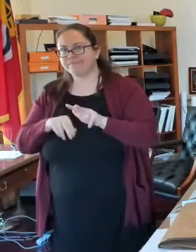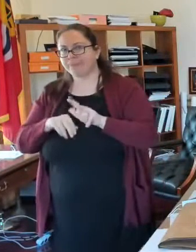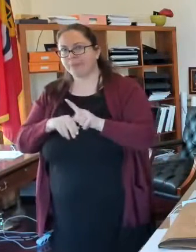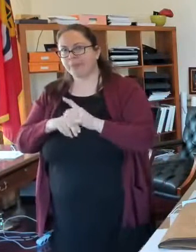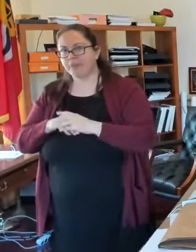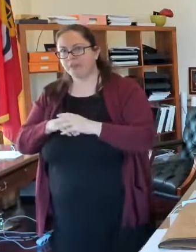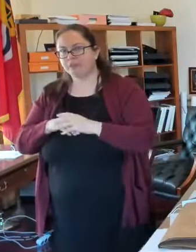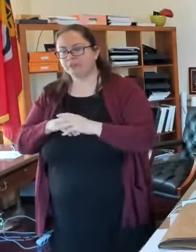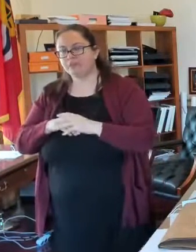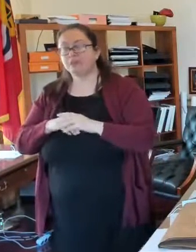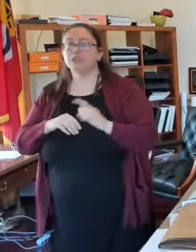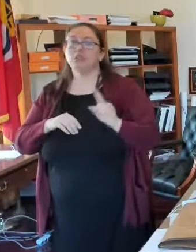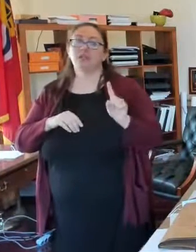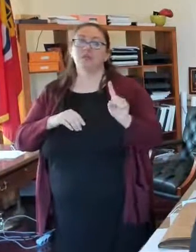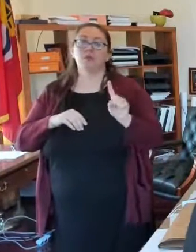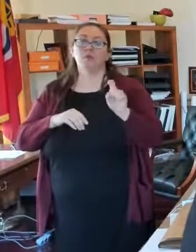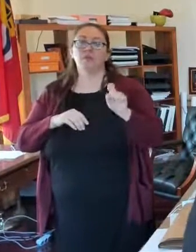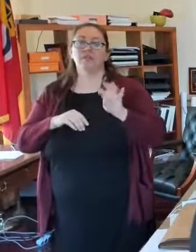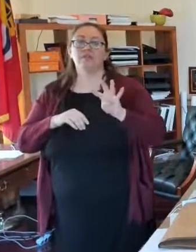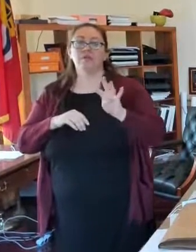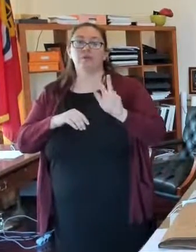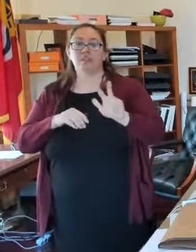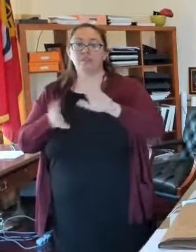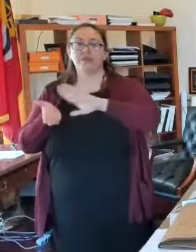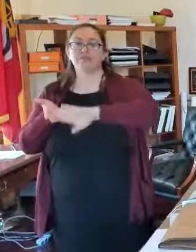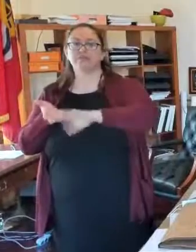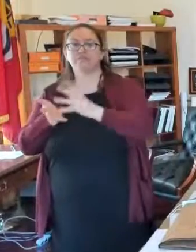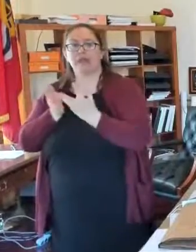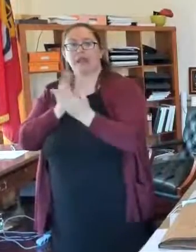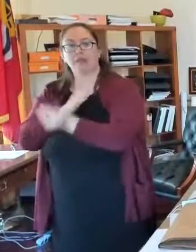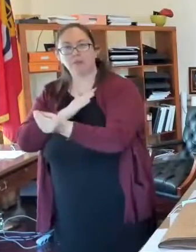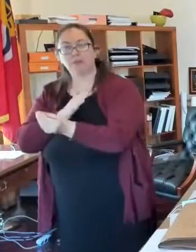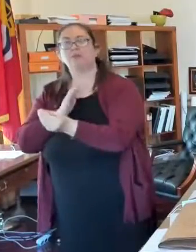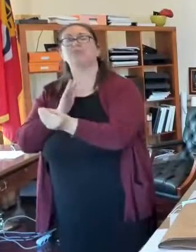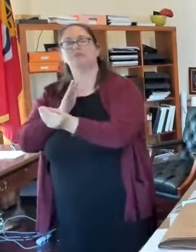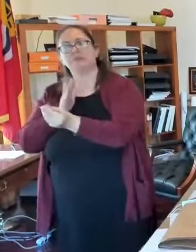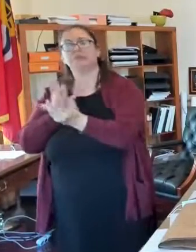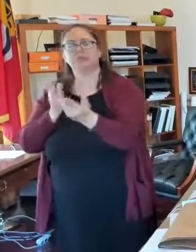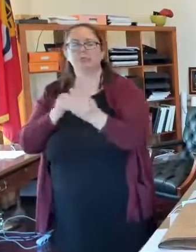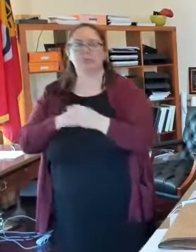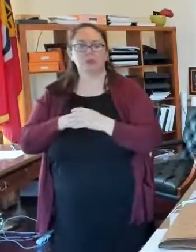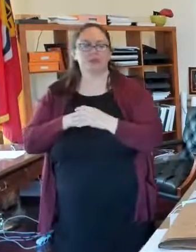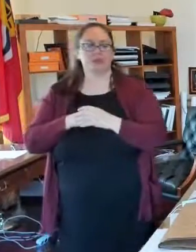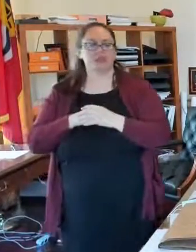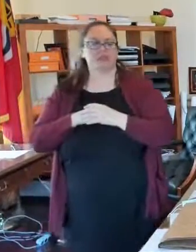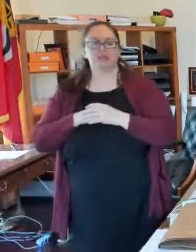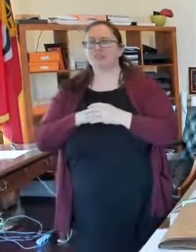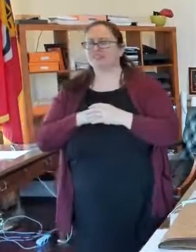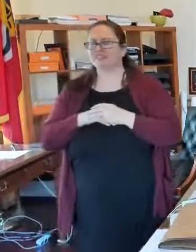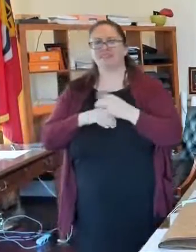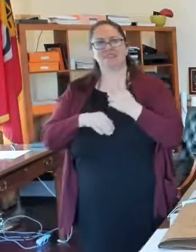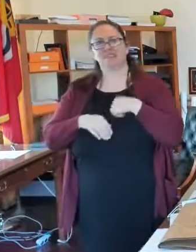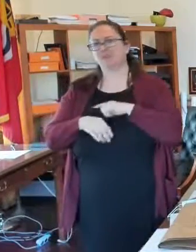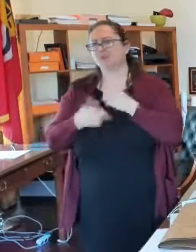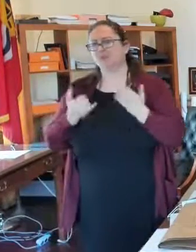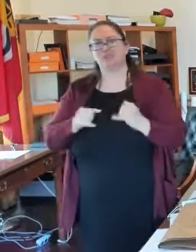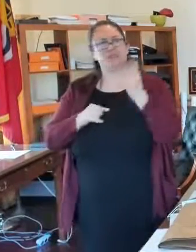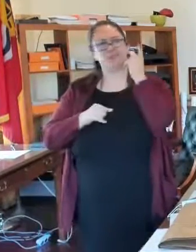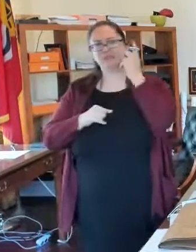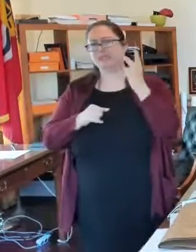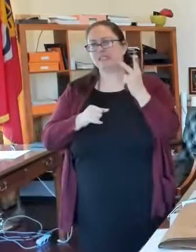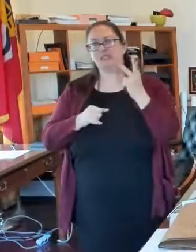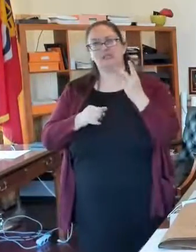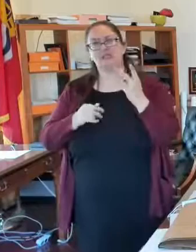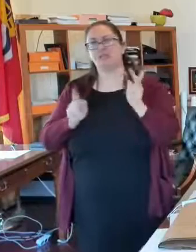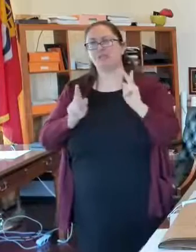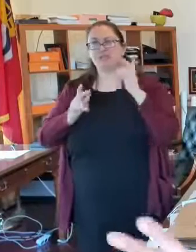were 143 people discharged. So we just are continuing to see a high number of cases, which